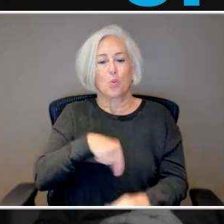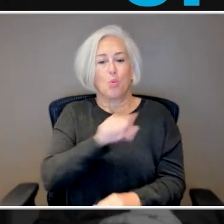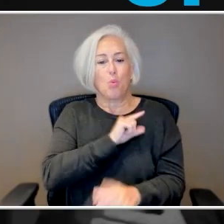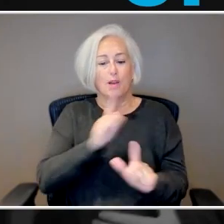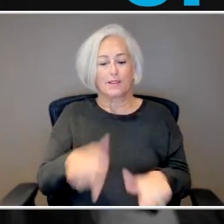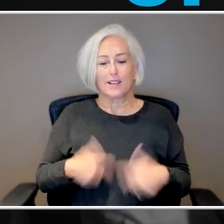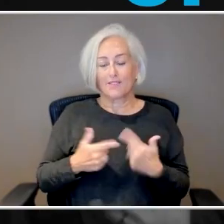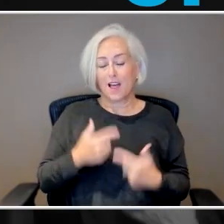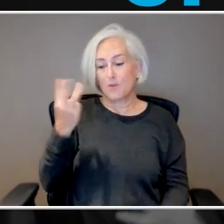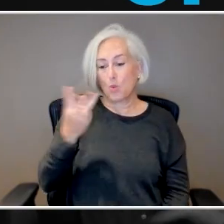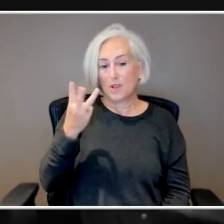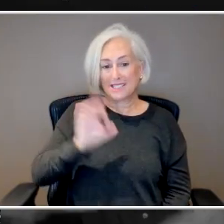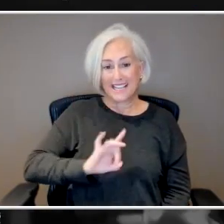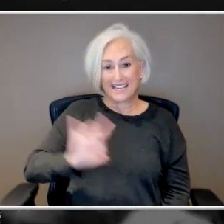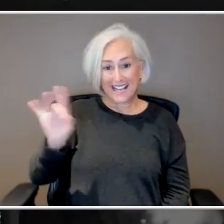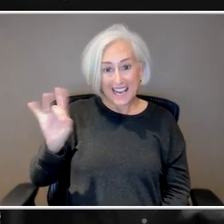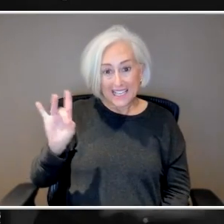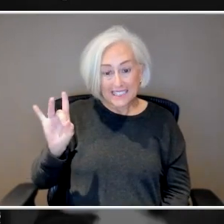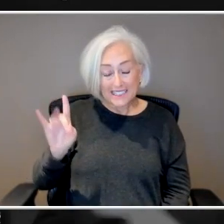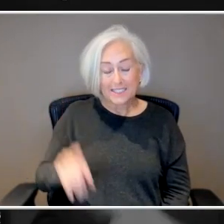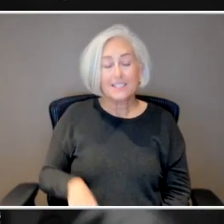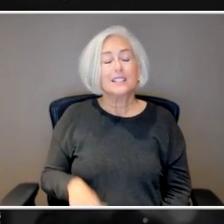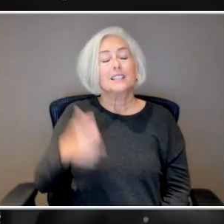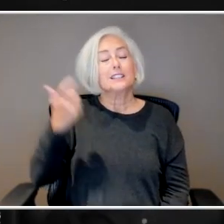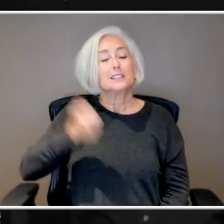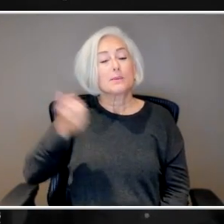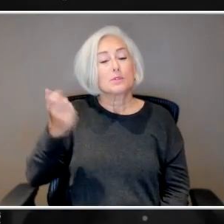Subscribe to our Morning Medical Update and Open